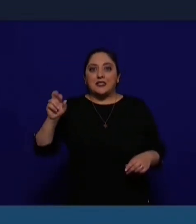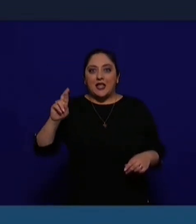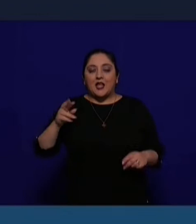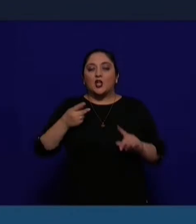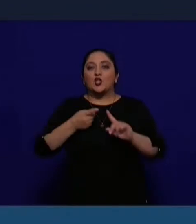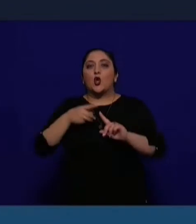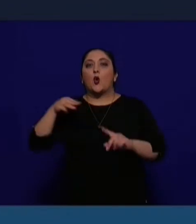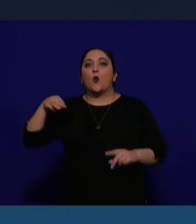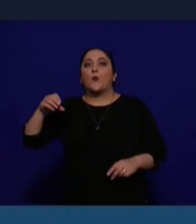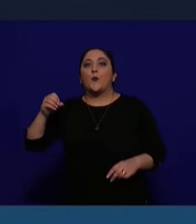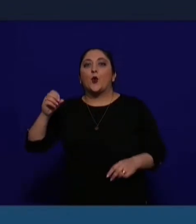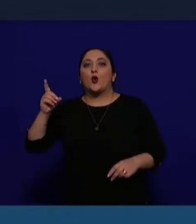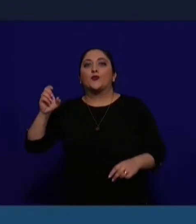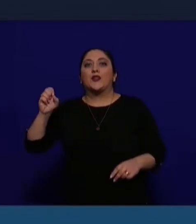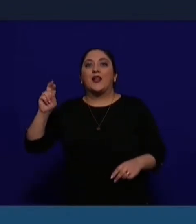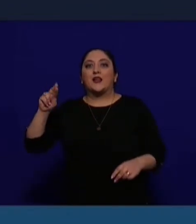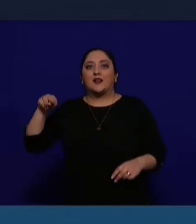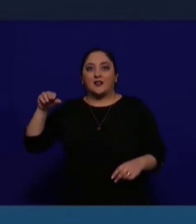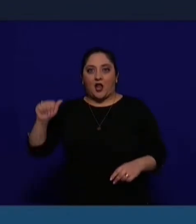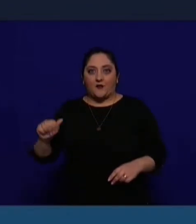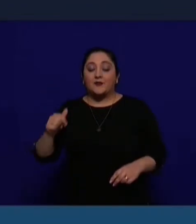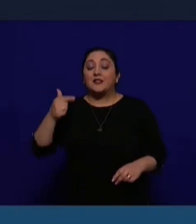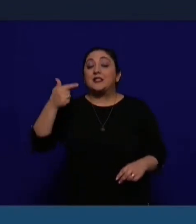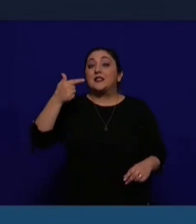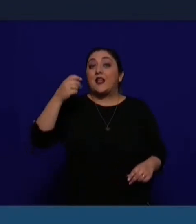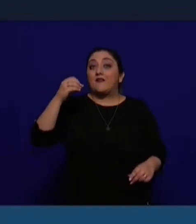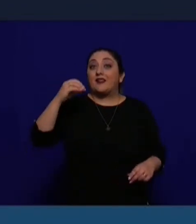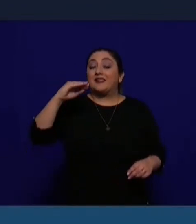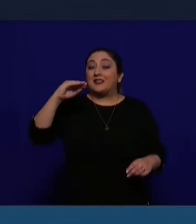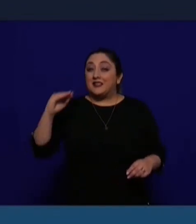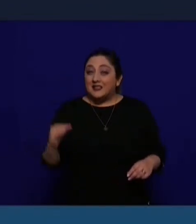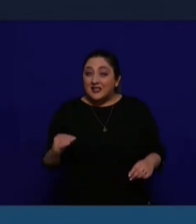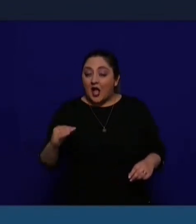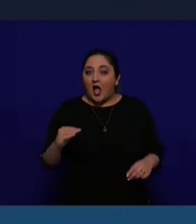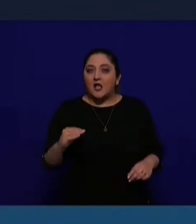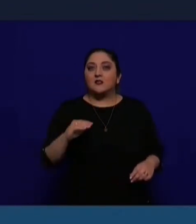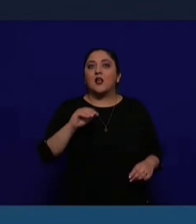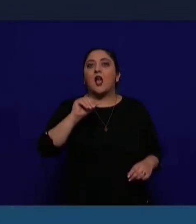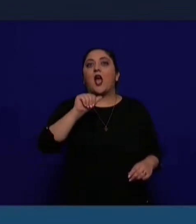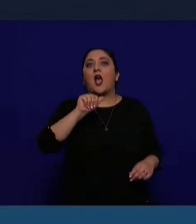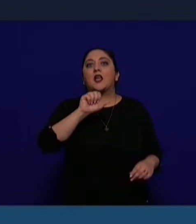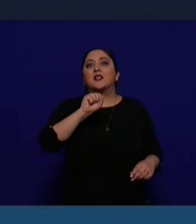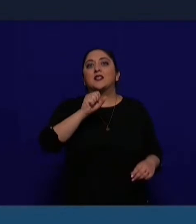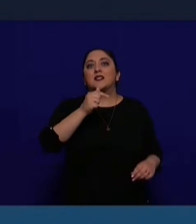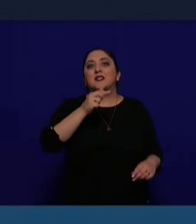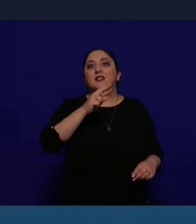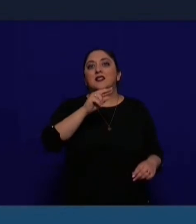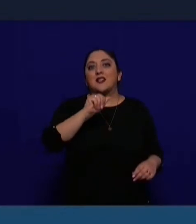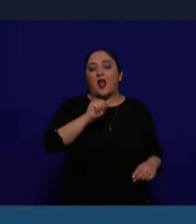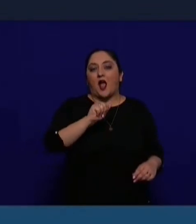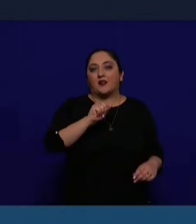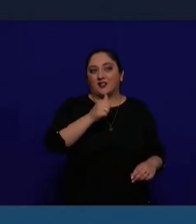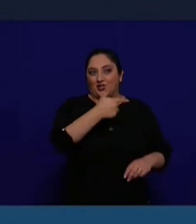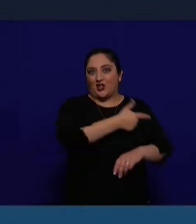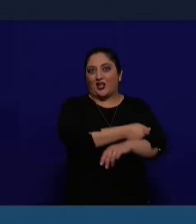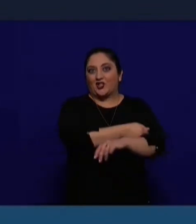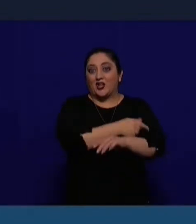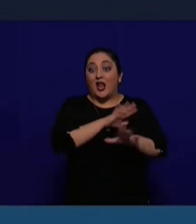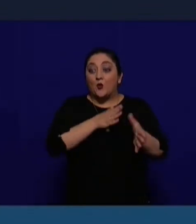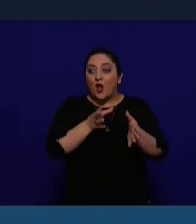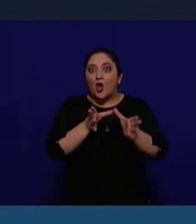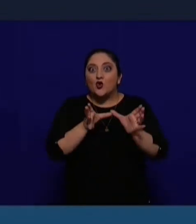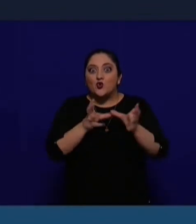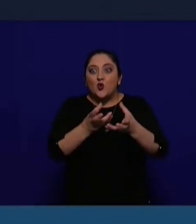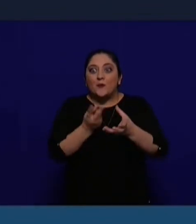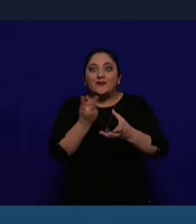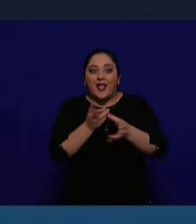ta' inqas minn 70 sena qegħdin jingħataw l-AstraZeneca. U allura hemmhekk għandek żewġ parallel programs li huma għaddejjin allura jista' jkun